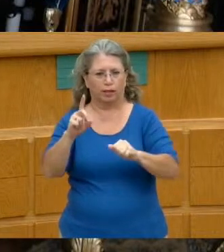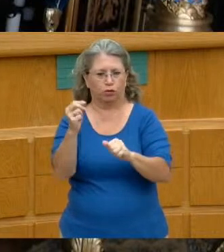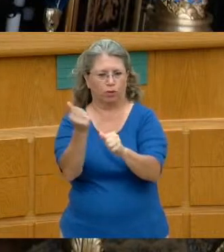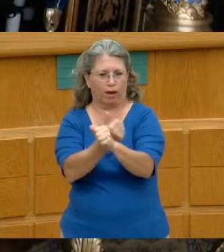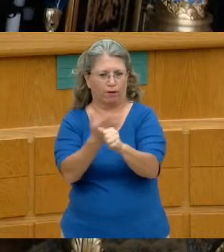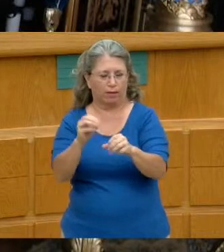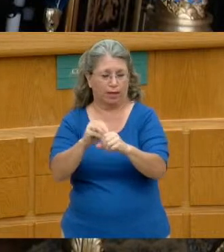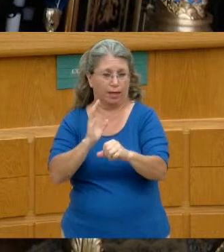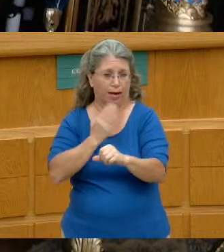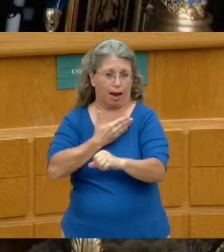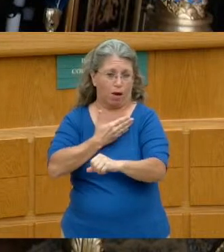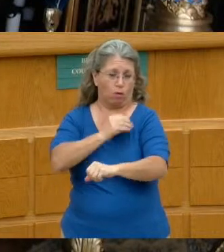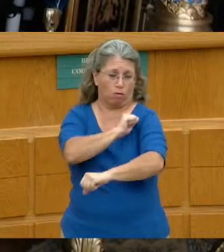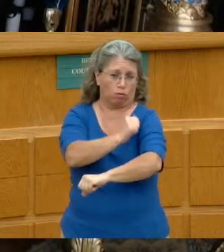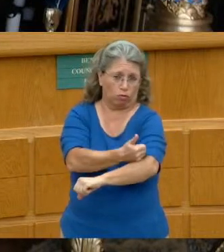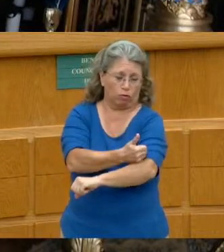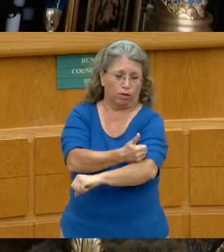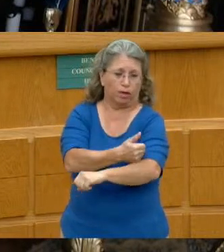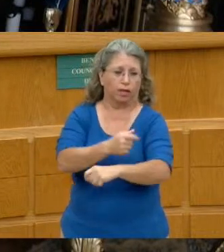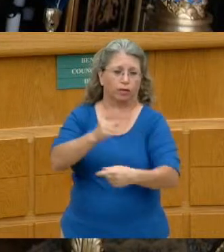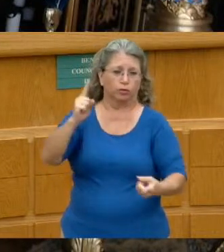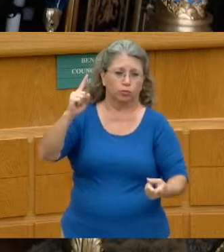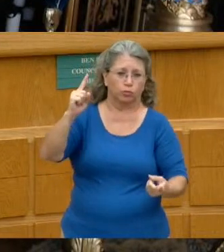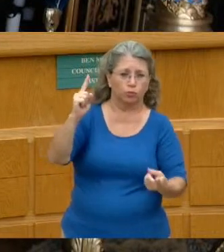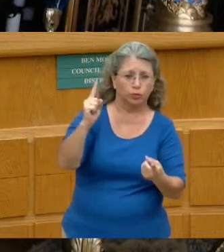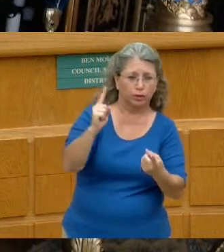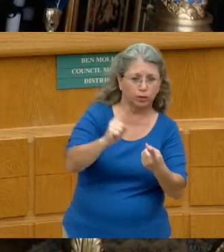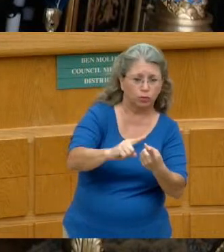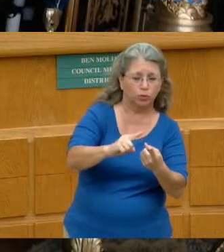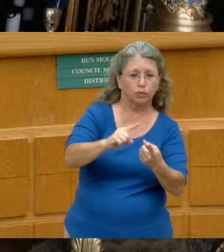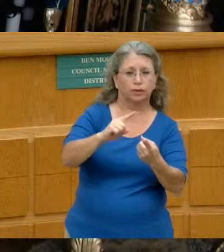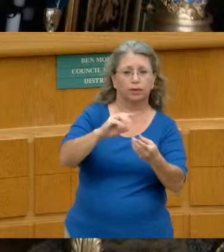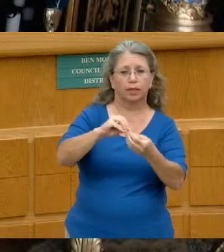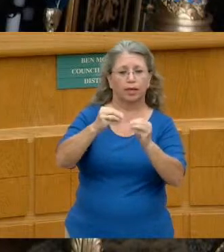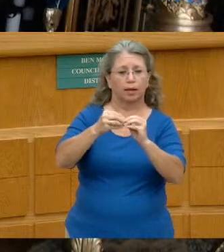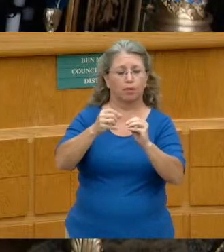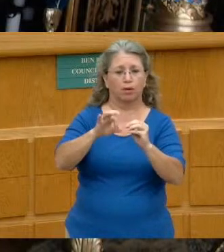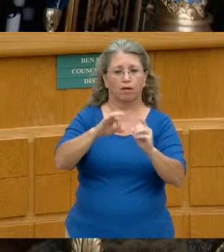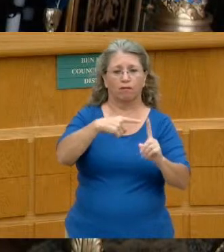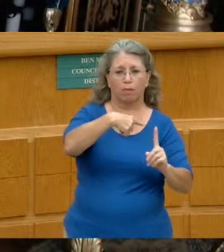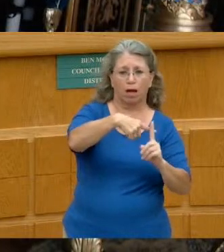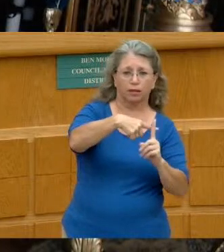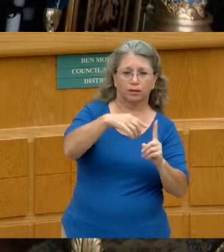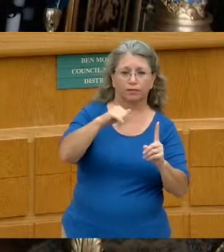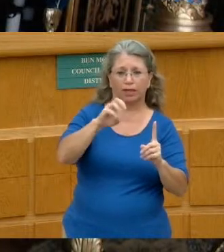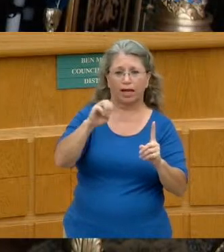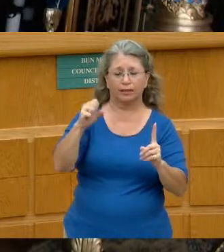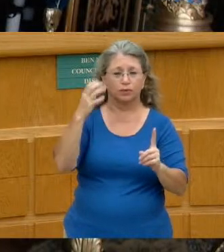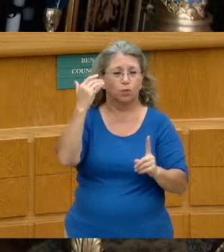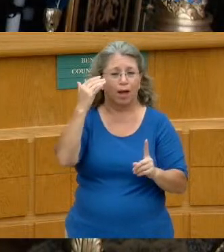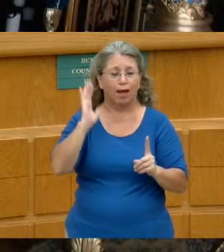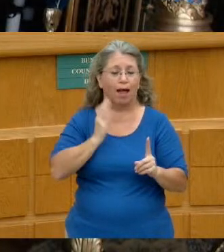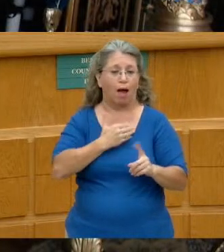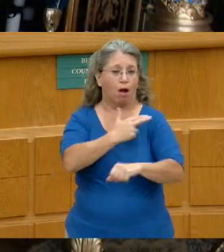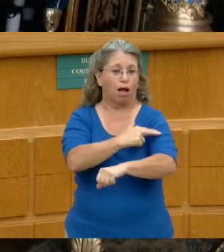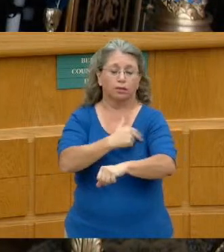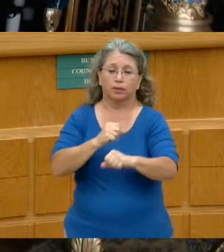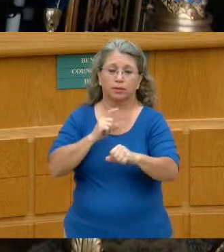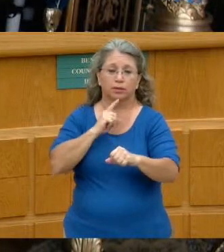the ever-increasing number of COVID positive cases. And why? Because our hospitals are surging with numbers